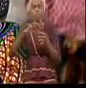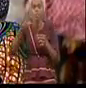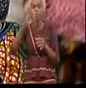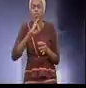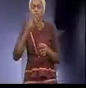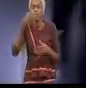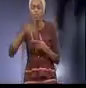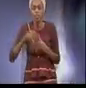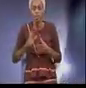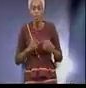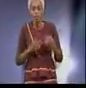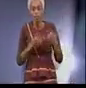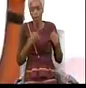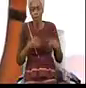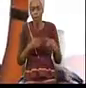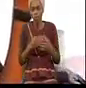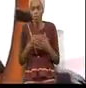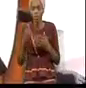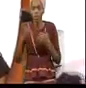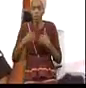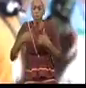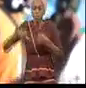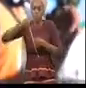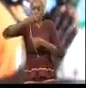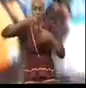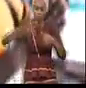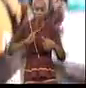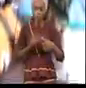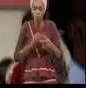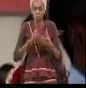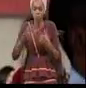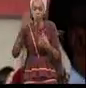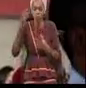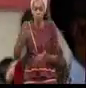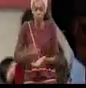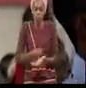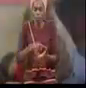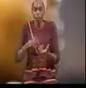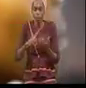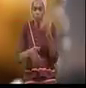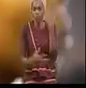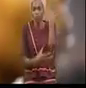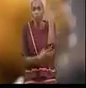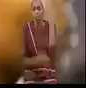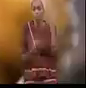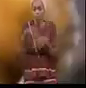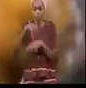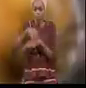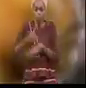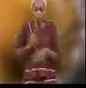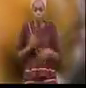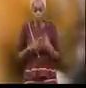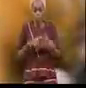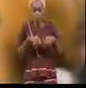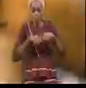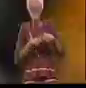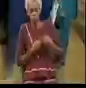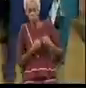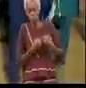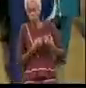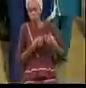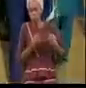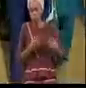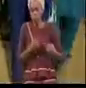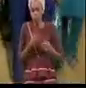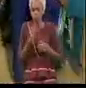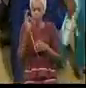upon us, because he has anointed us to preach the gospel to the poor. He has sent us to heal the brokenhearted, to